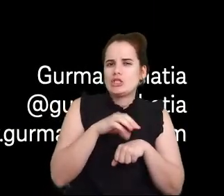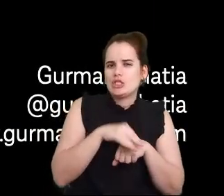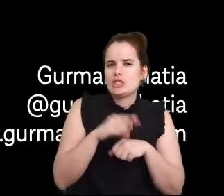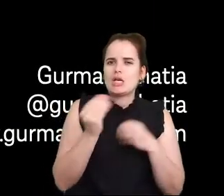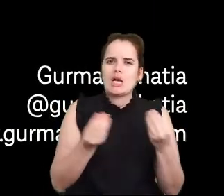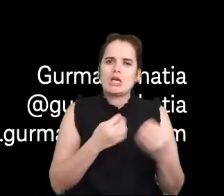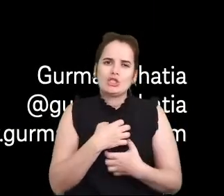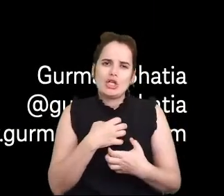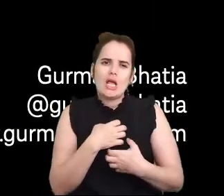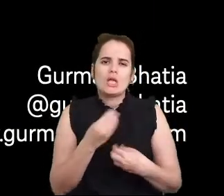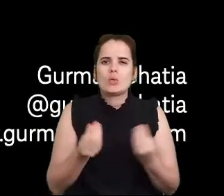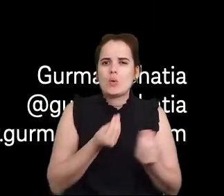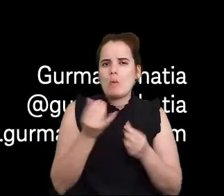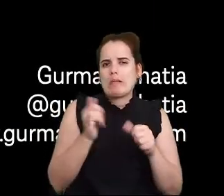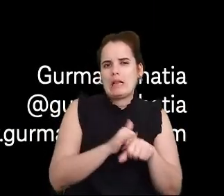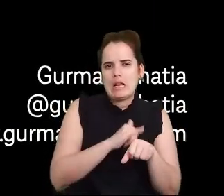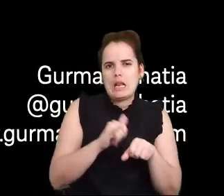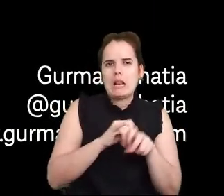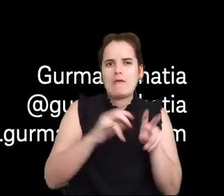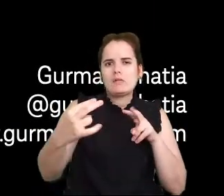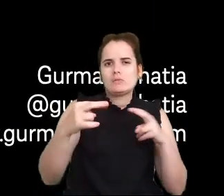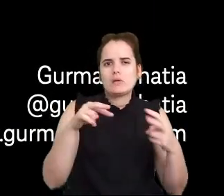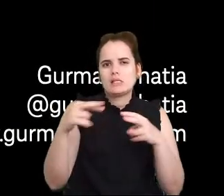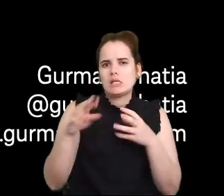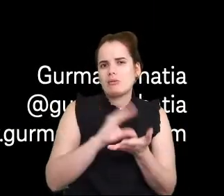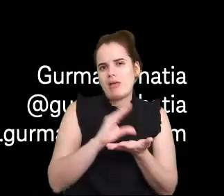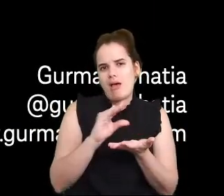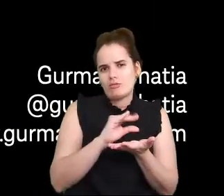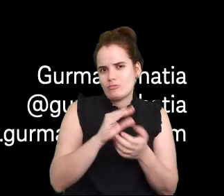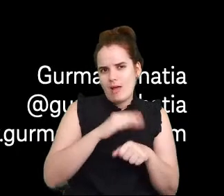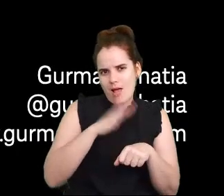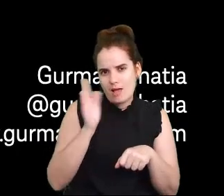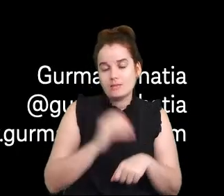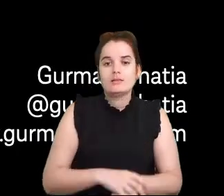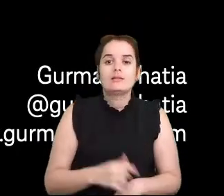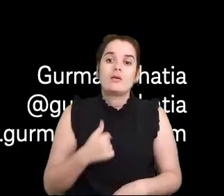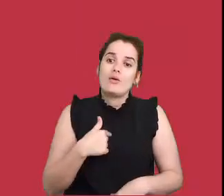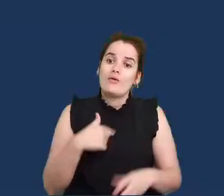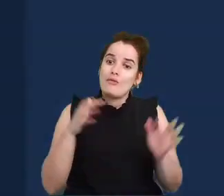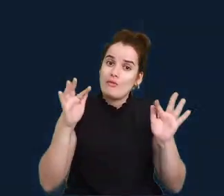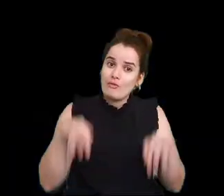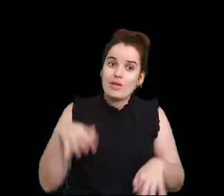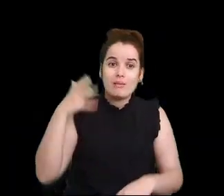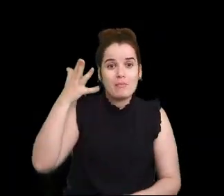I would like to end my talk. Thank you so much for listening.